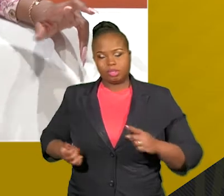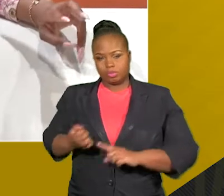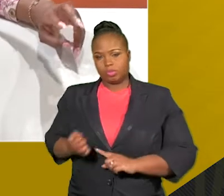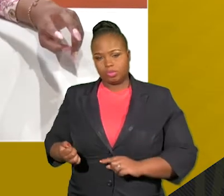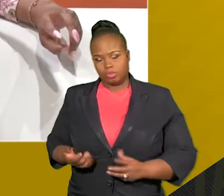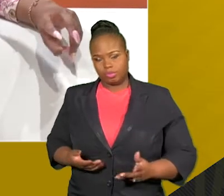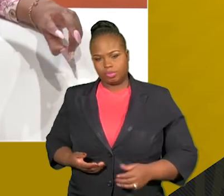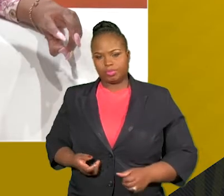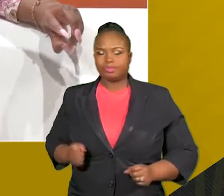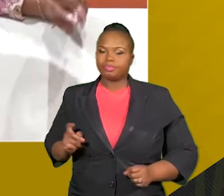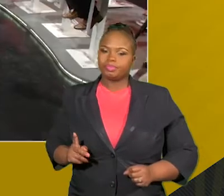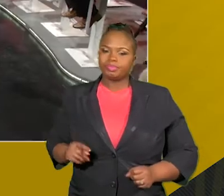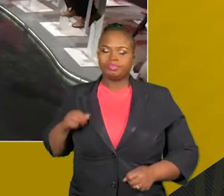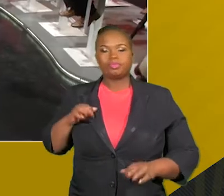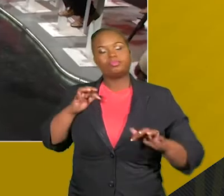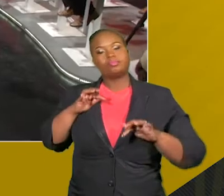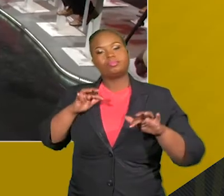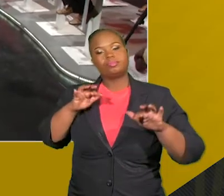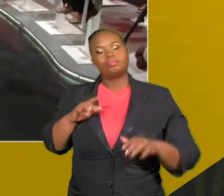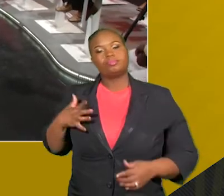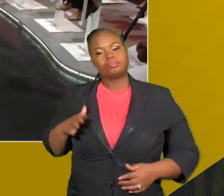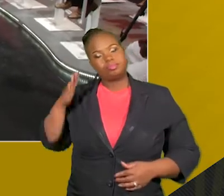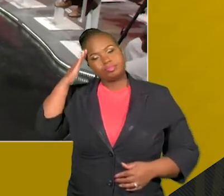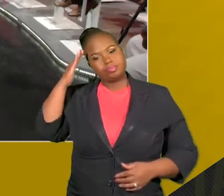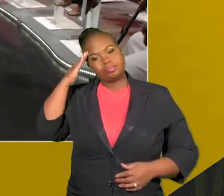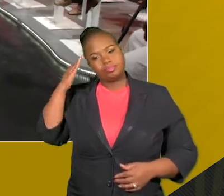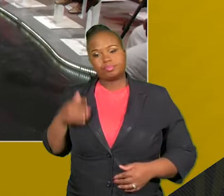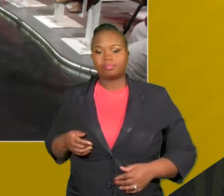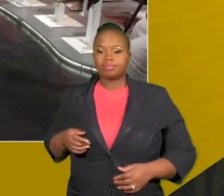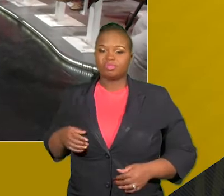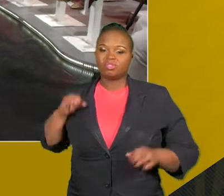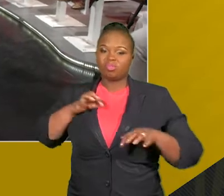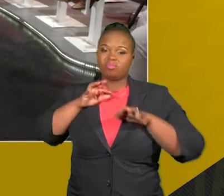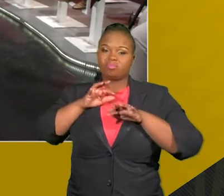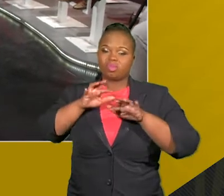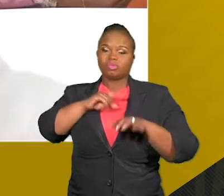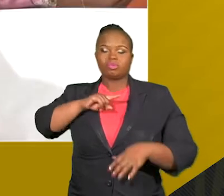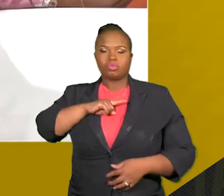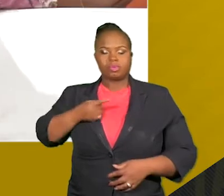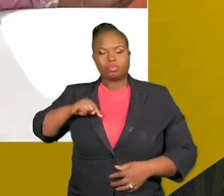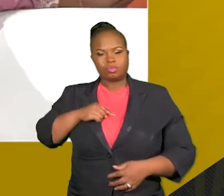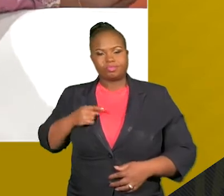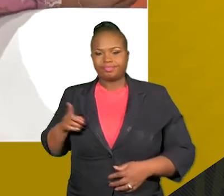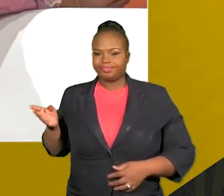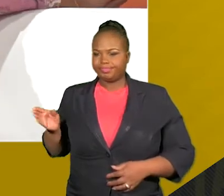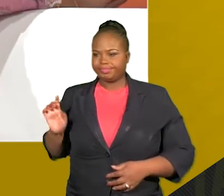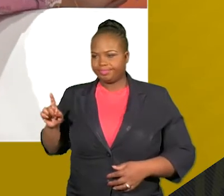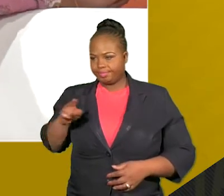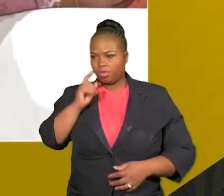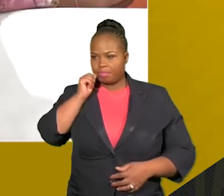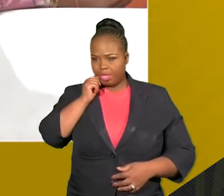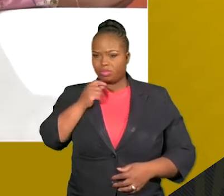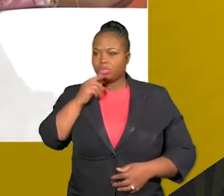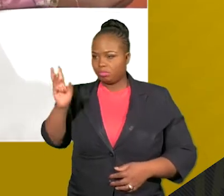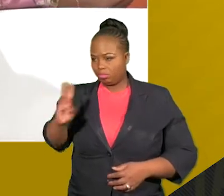assuming. Right, okay, now that you're marching against women abuse, are you going to you? And I'm assuming you're marching you're going to be able